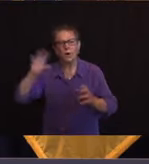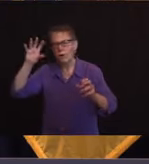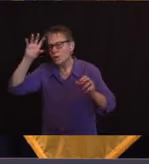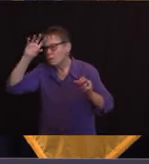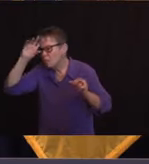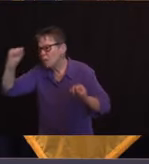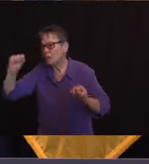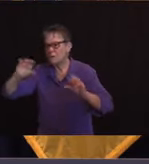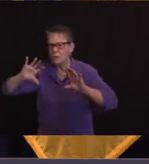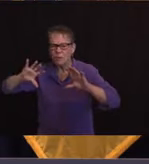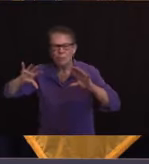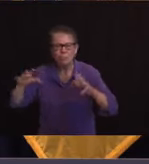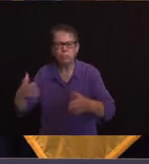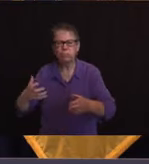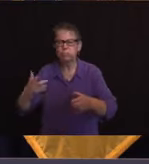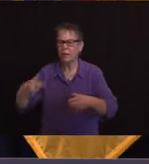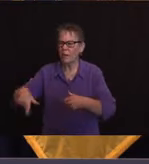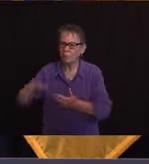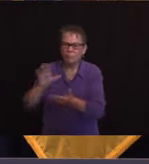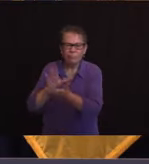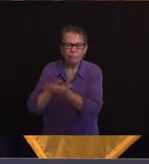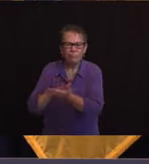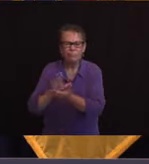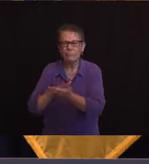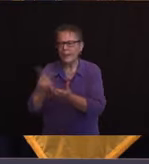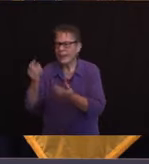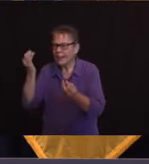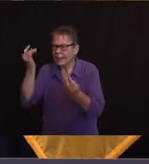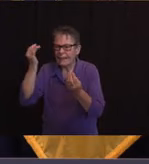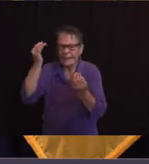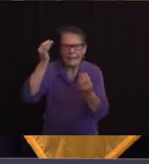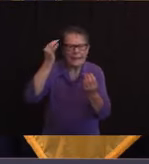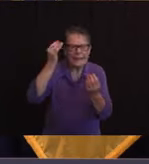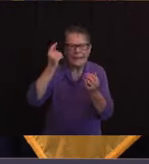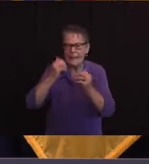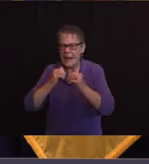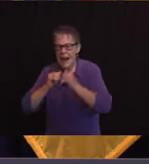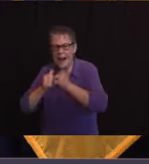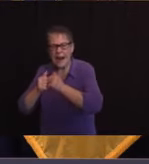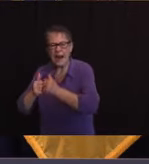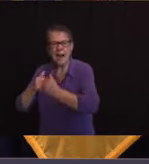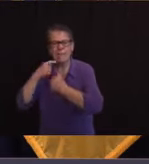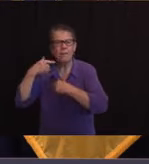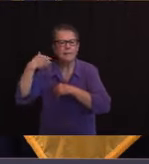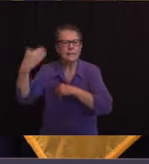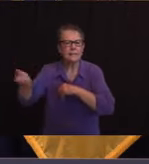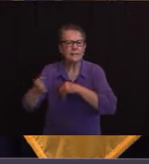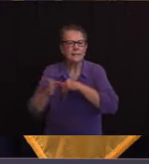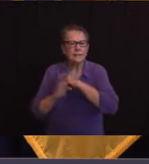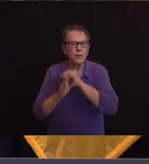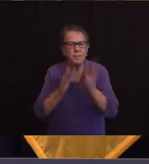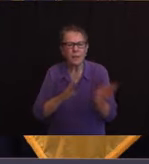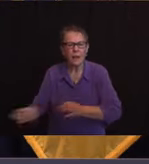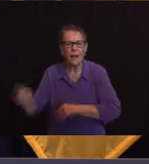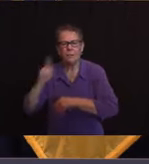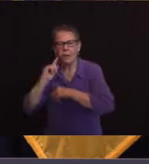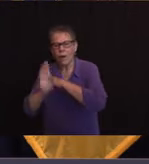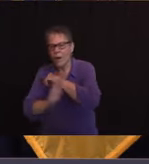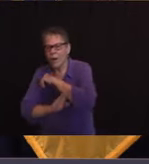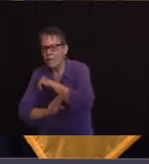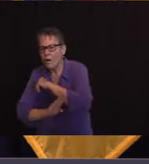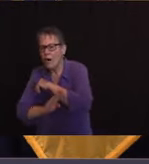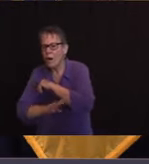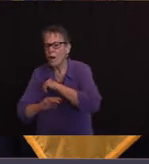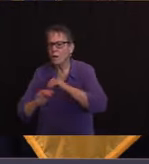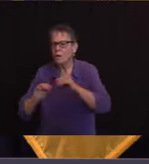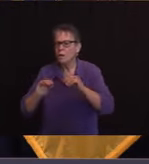We are just thinking through to make sure there are no unintended consequences, there are no equity issues associated with that. So I'm